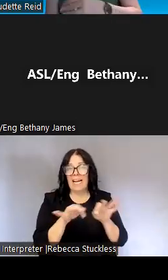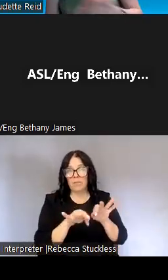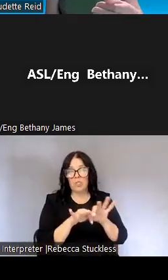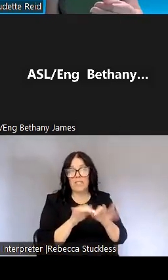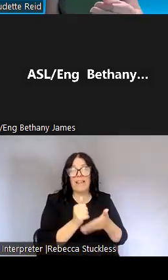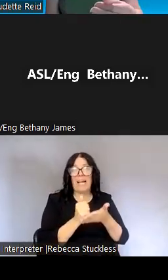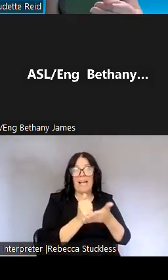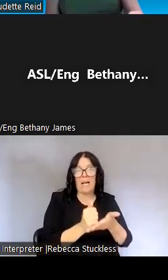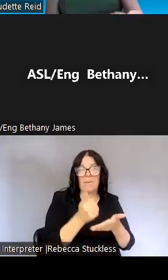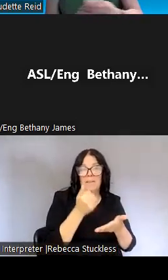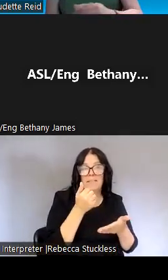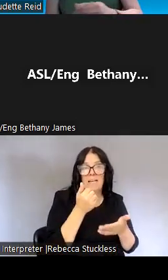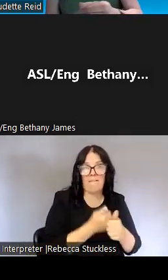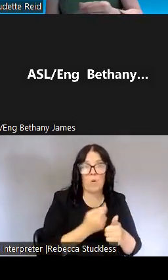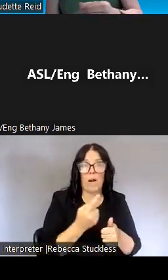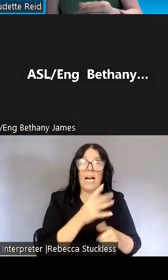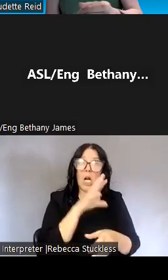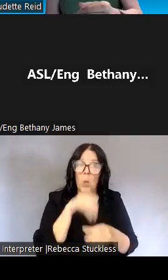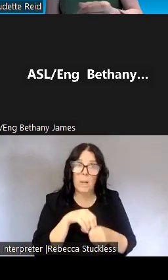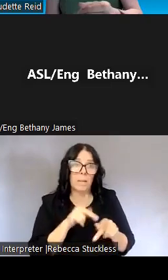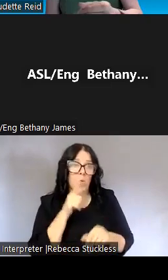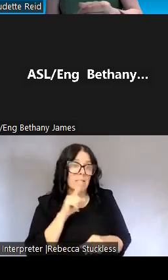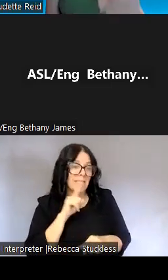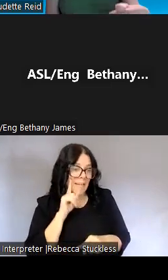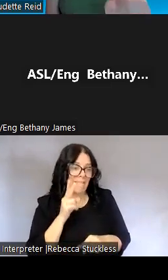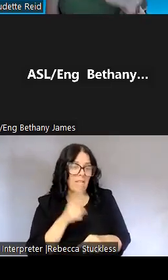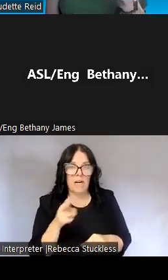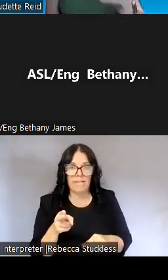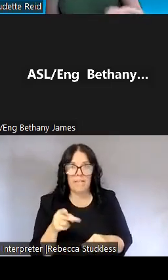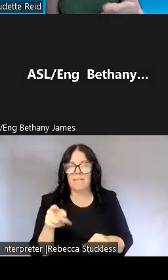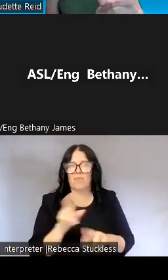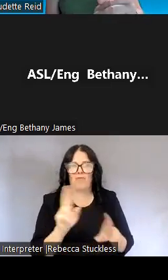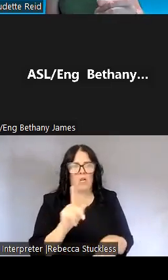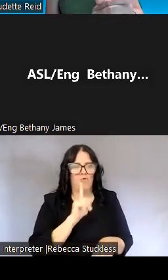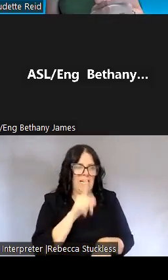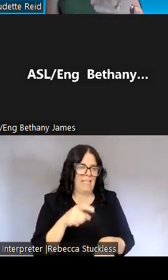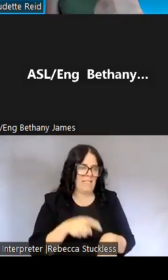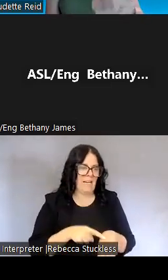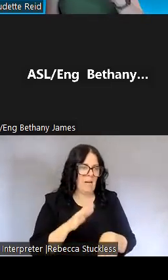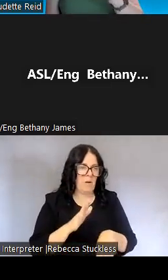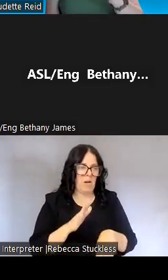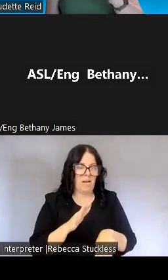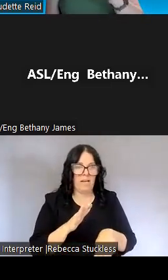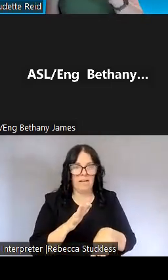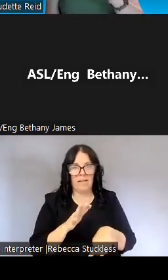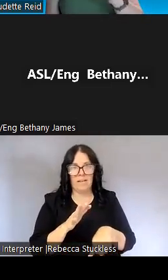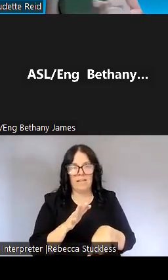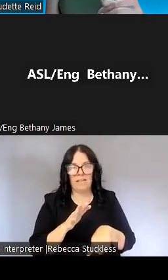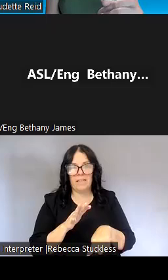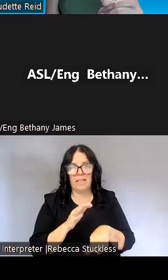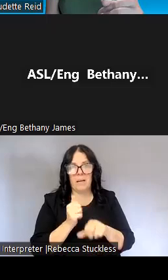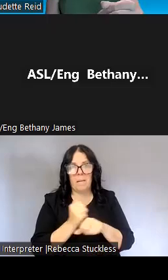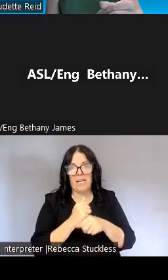everyone, including people who are deaf or hard of hearing. They offer real-time, on-device generated transcriptions